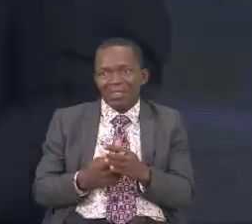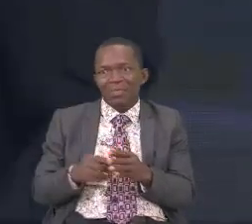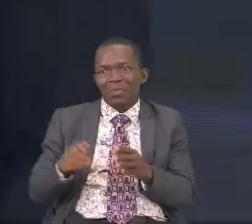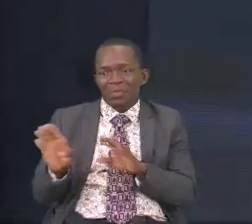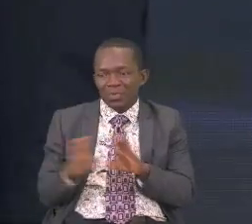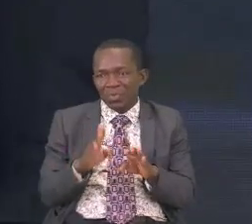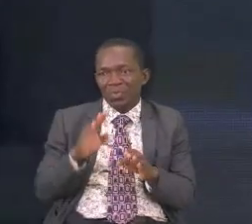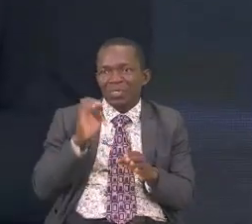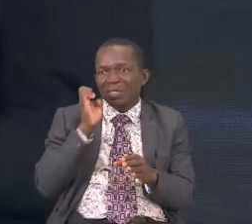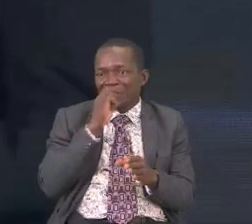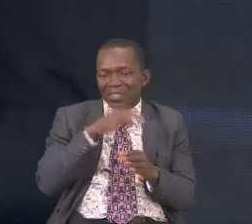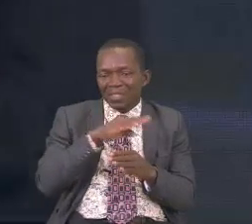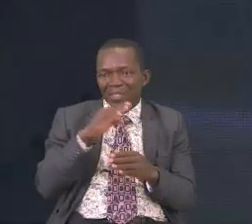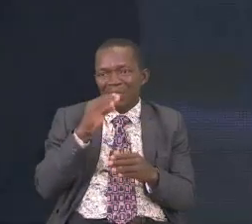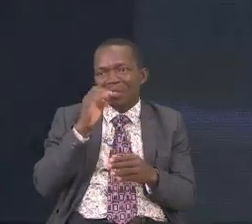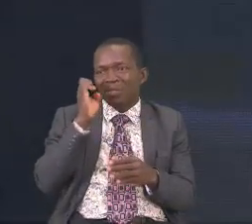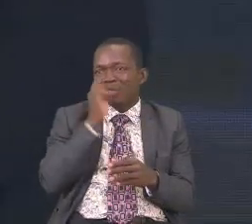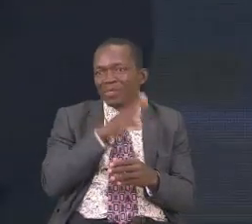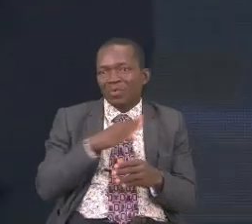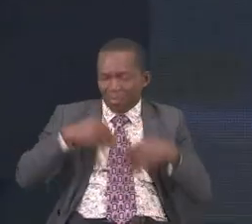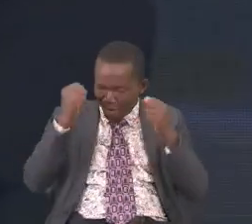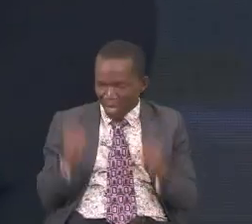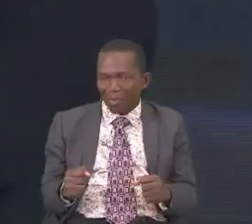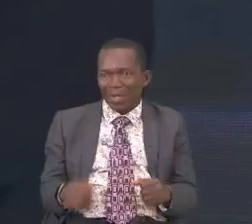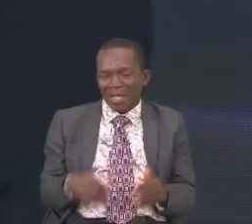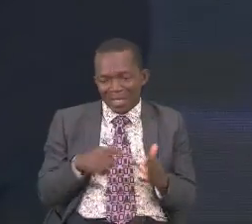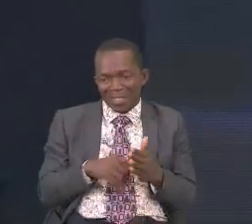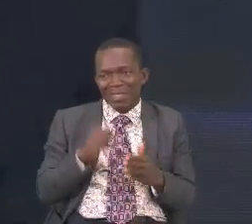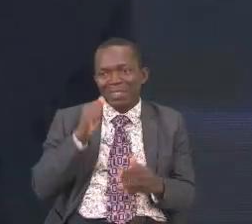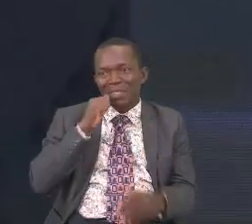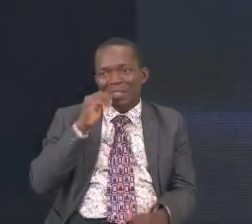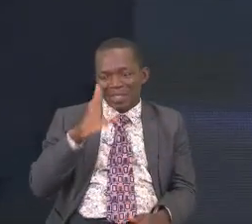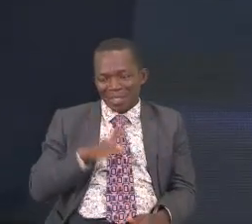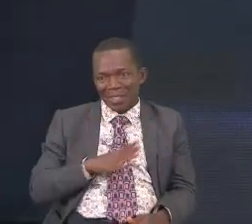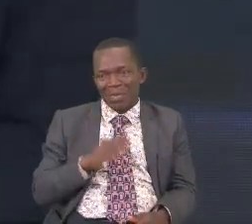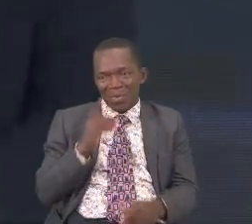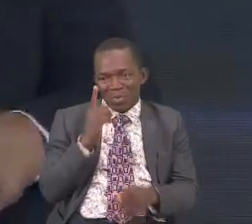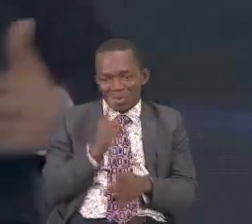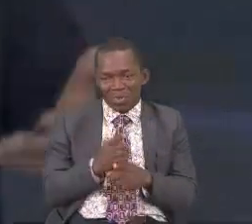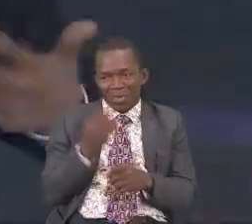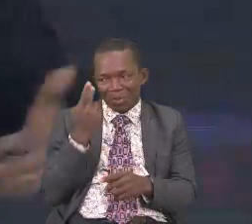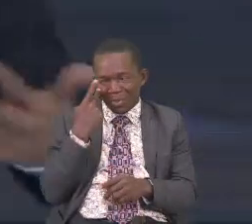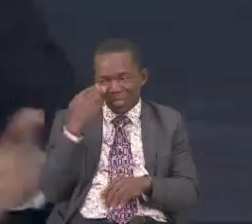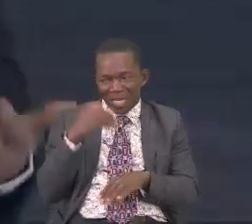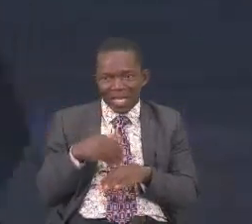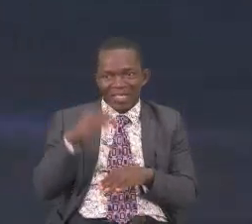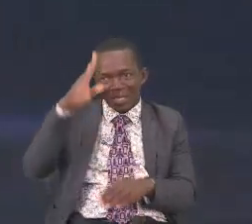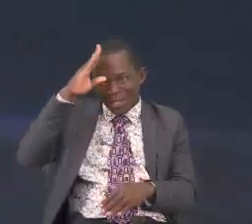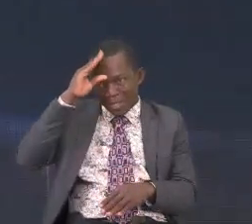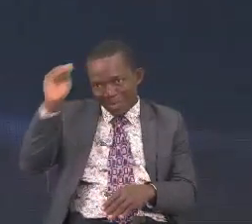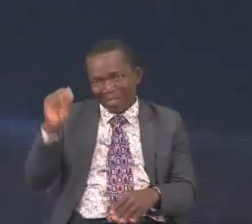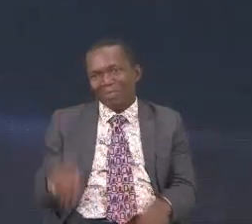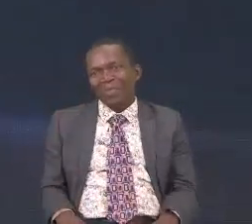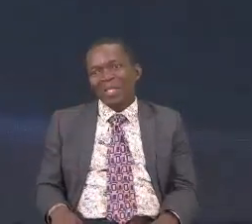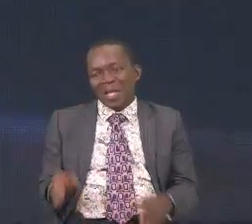drum and this and maybe what it was string to her you're just looking at it like that everything going on and the man as they